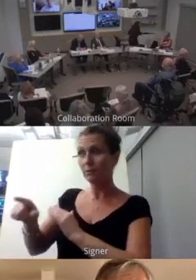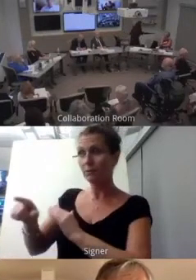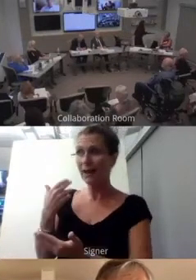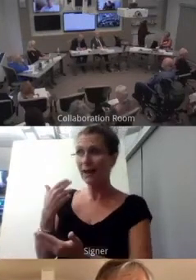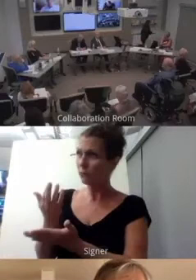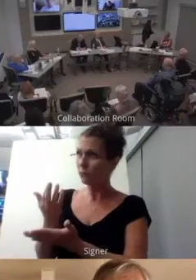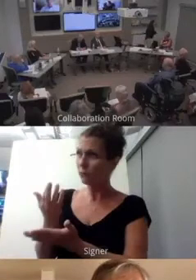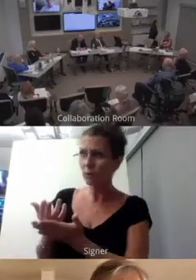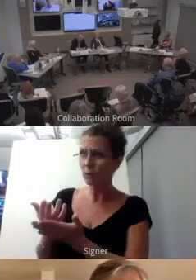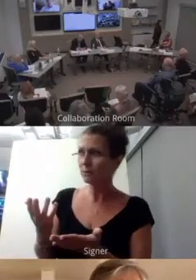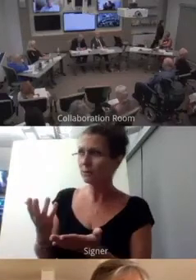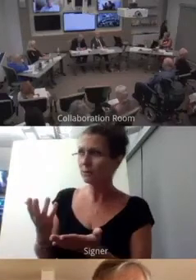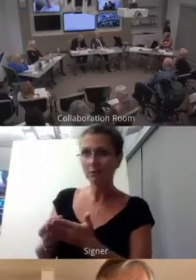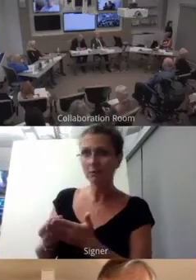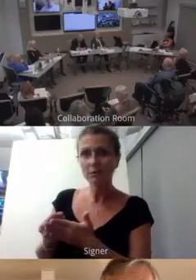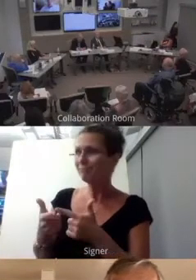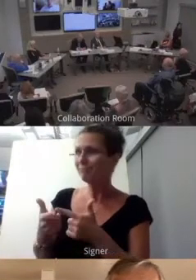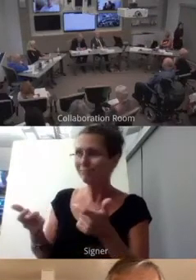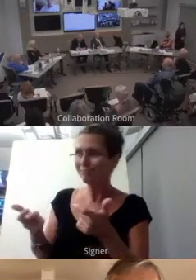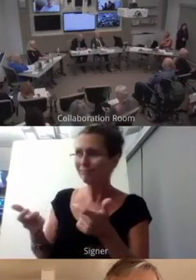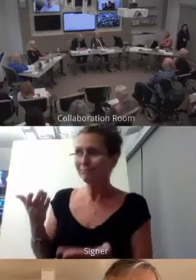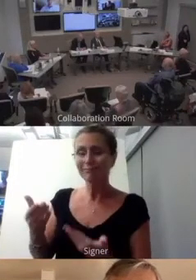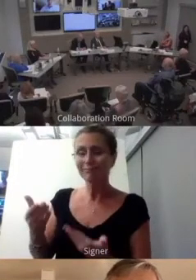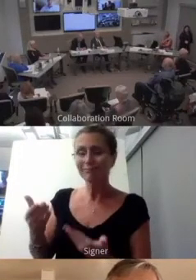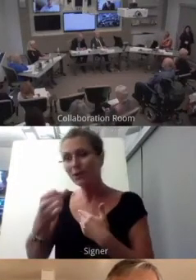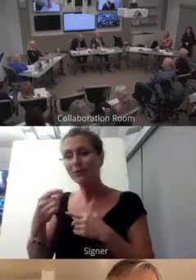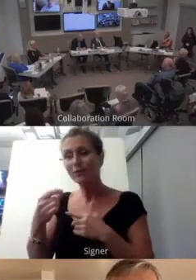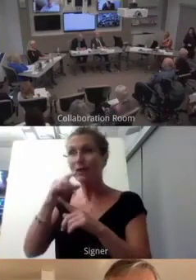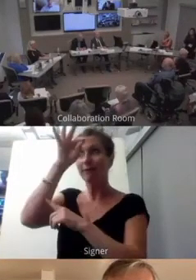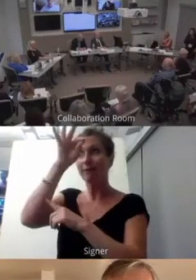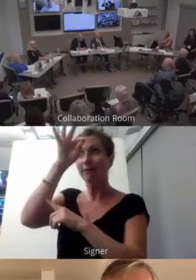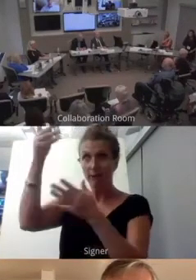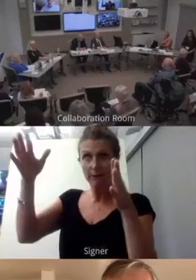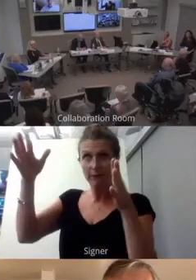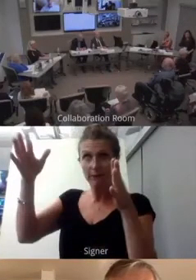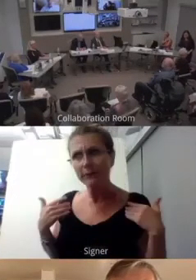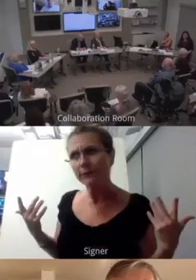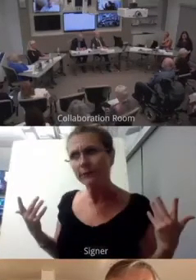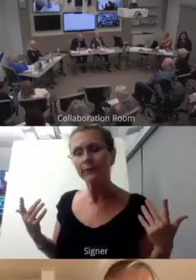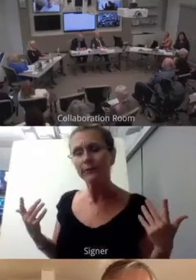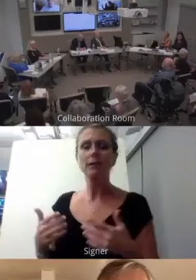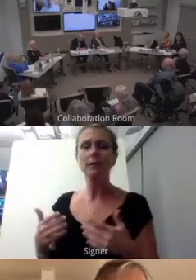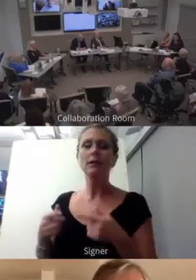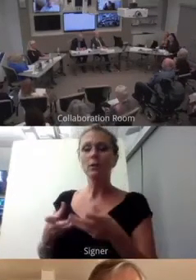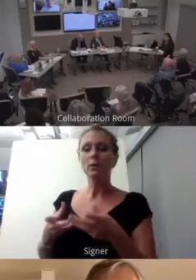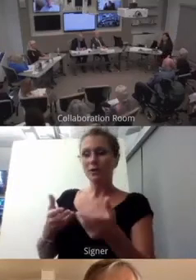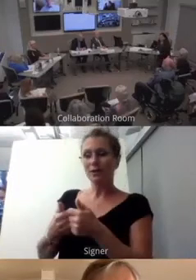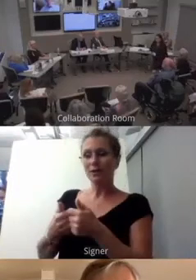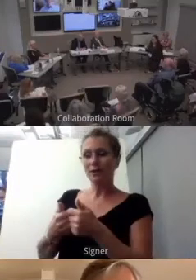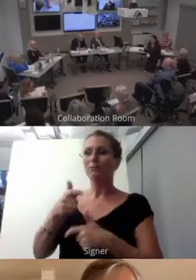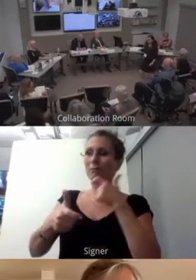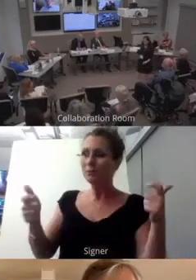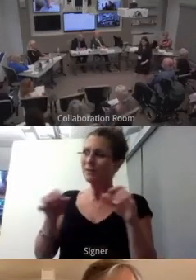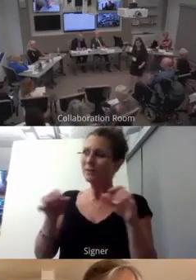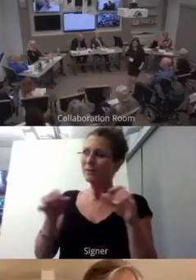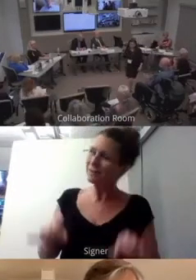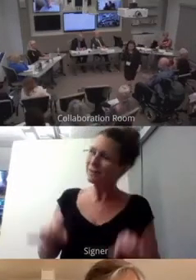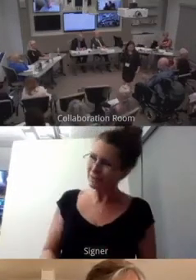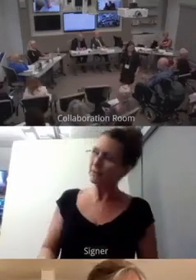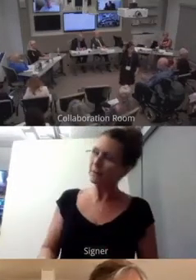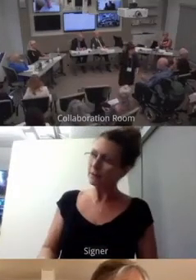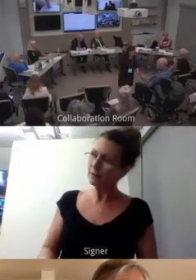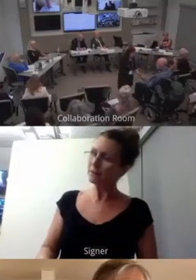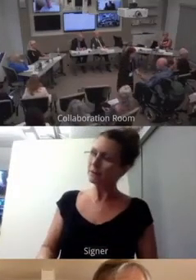federal government has when you're dealing with large systemic entities. So some of our early actions